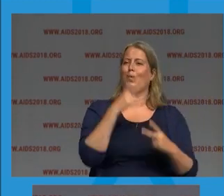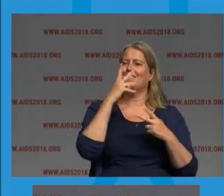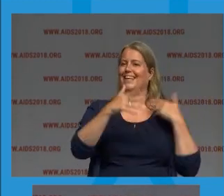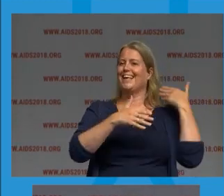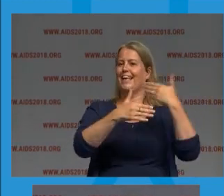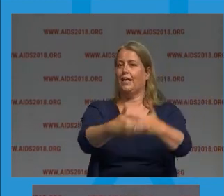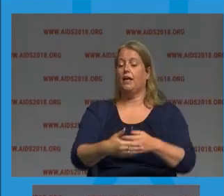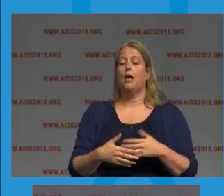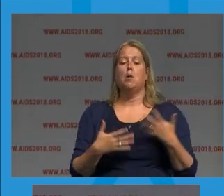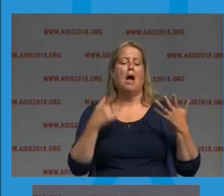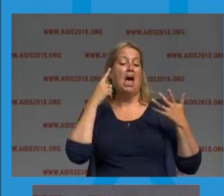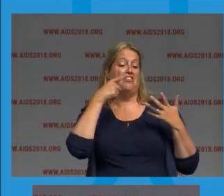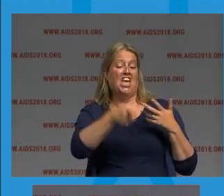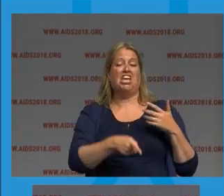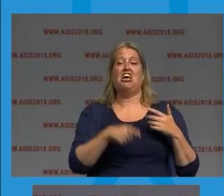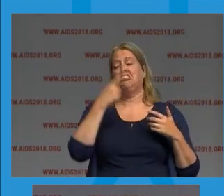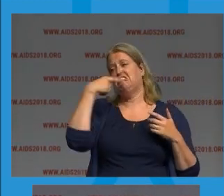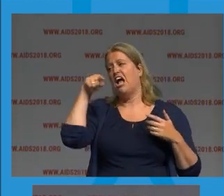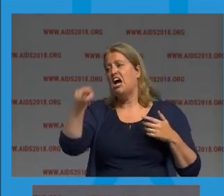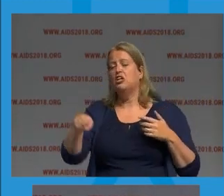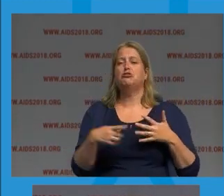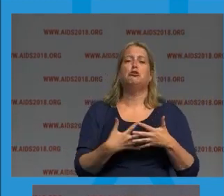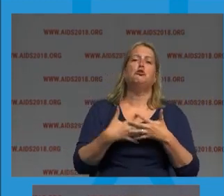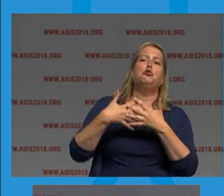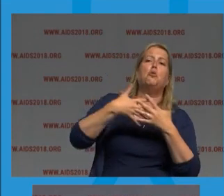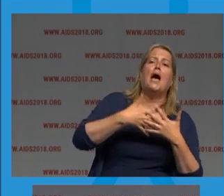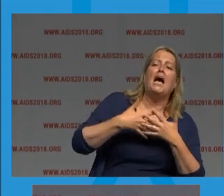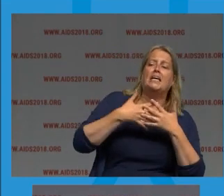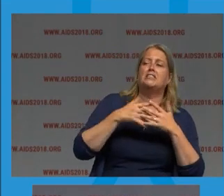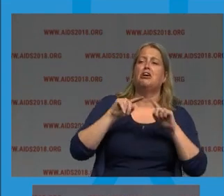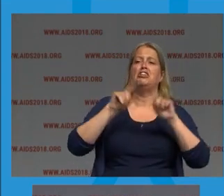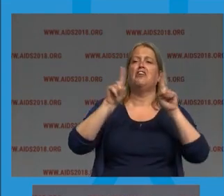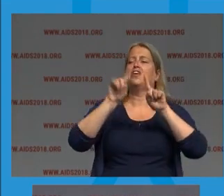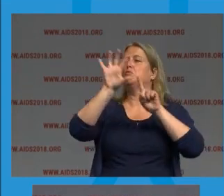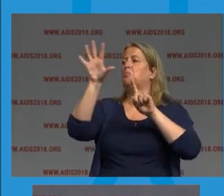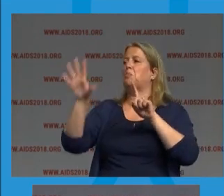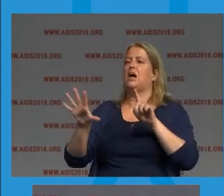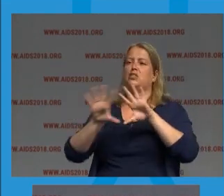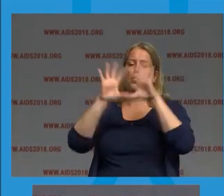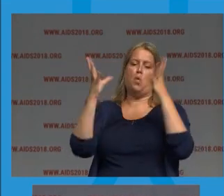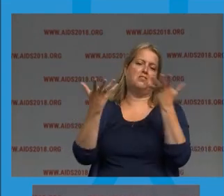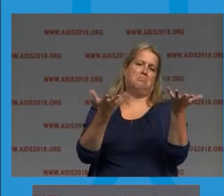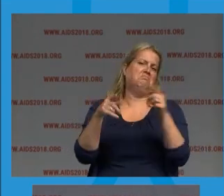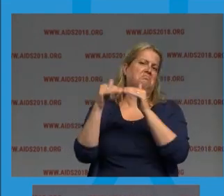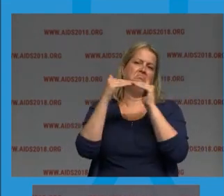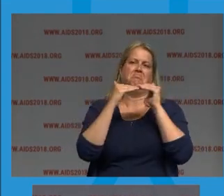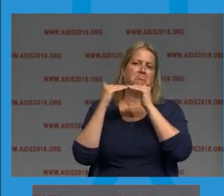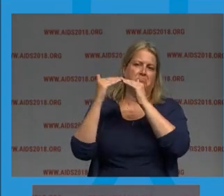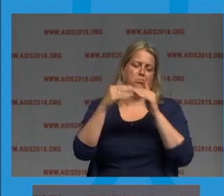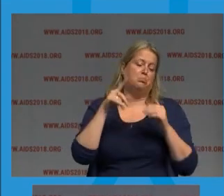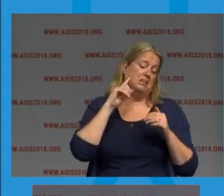graph of Thailand, of the US, of other parts of the world, but here we are looking at a graph from Senegal.